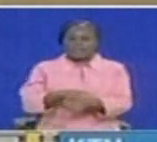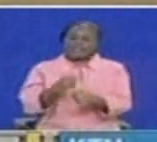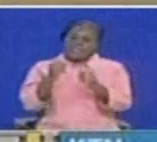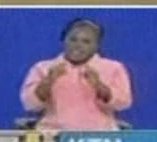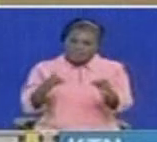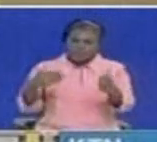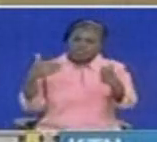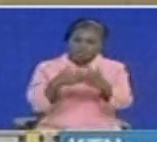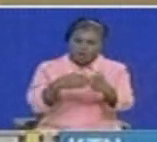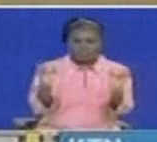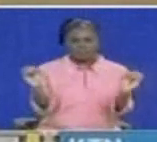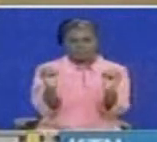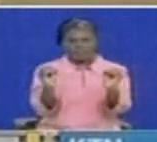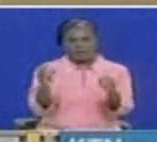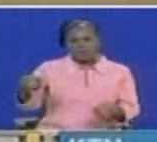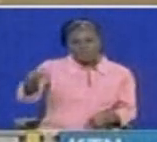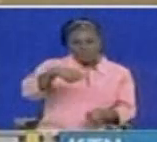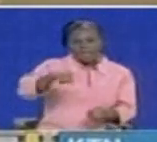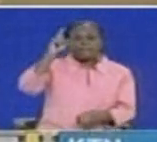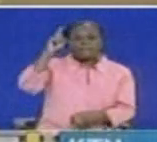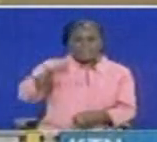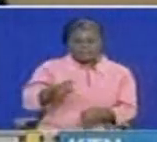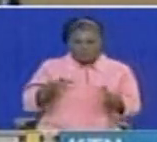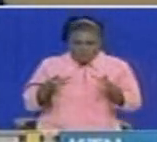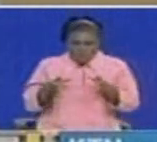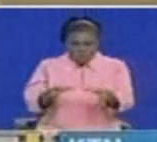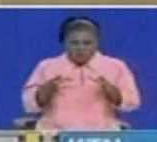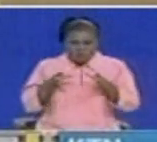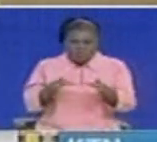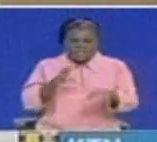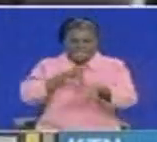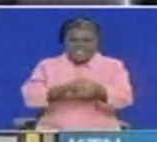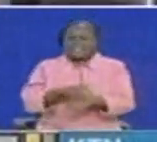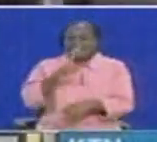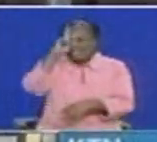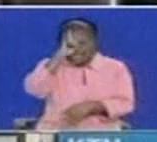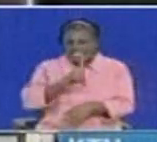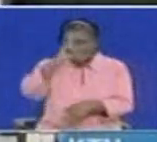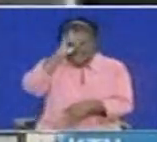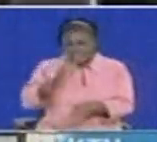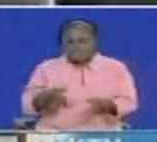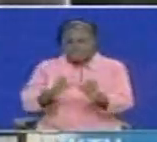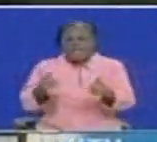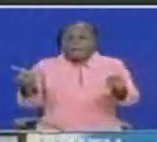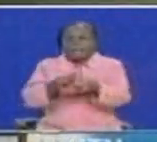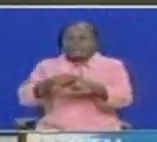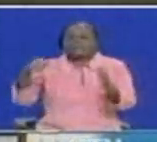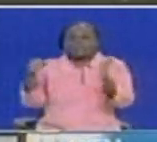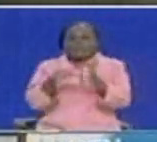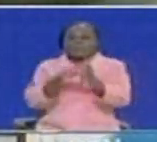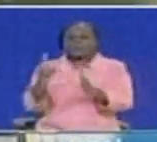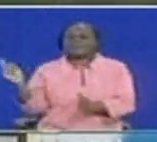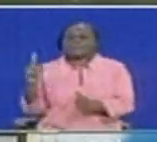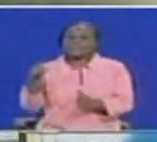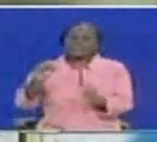stop, we are going to have to be forced to take some very drastic measures. But confronted by trouble in the capital, it